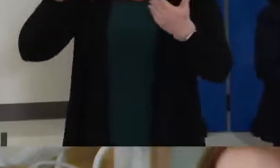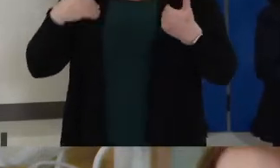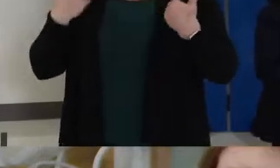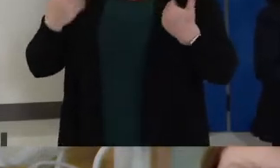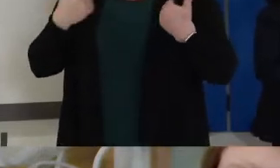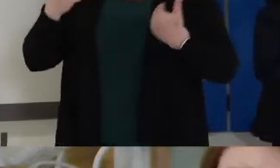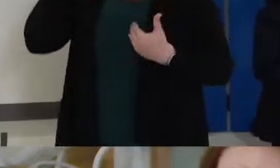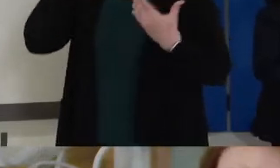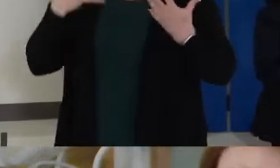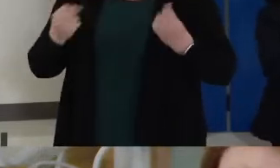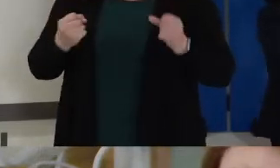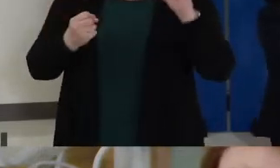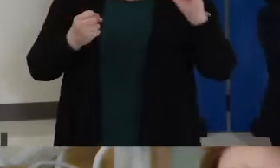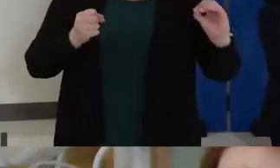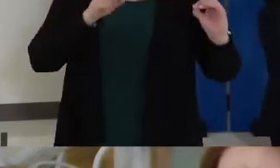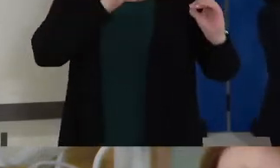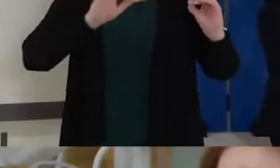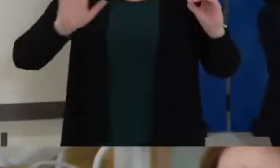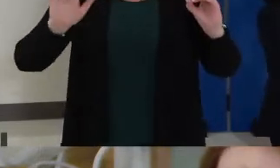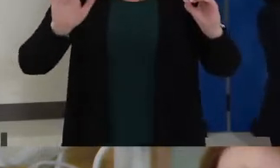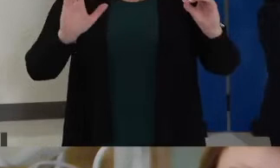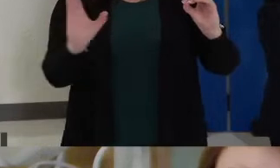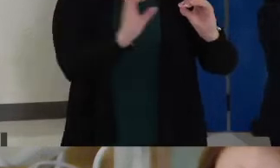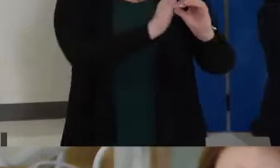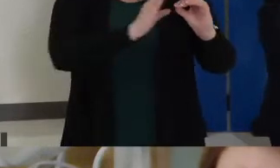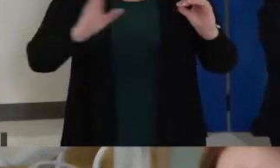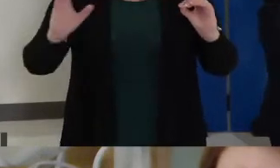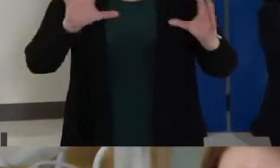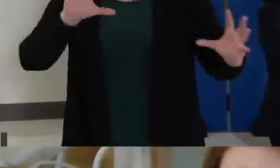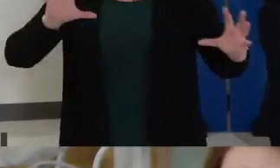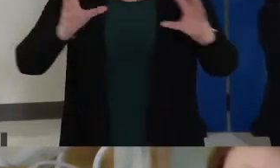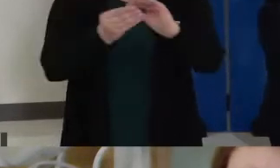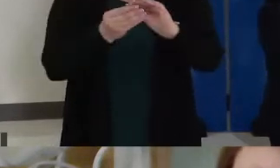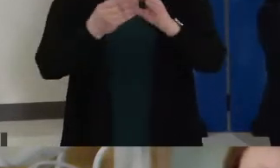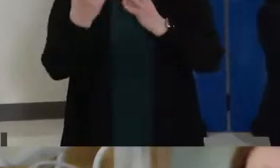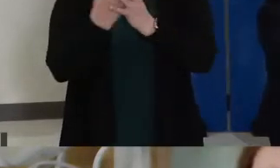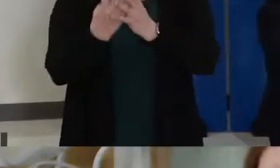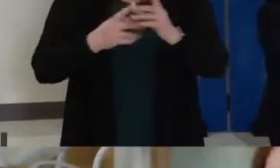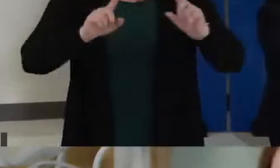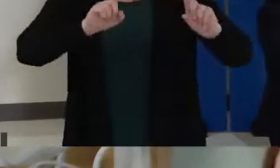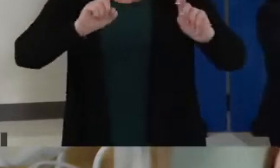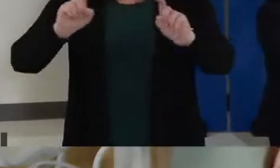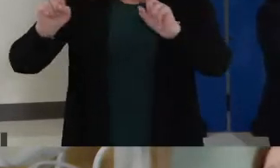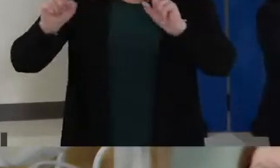to 25, comprehensive screenings, supports, and services is incredible.